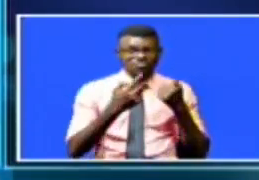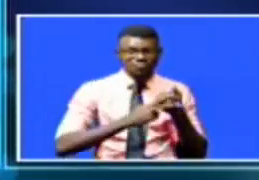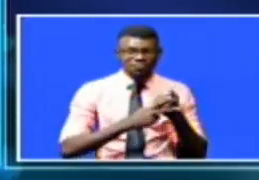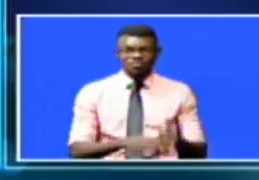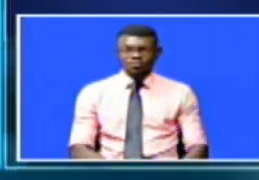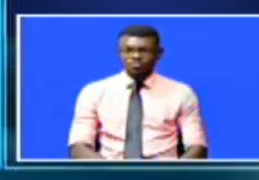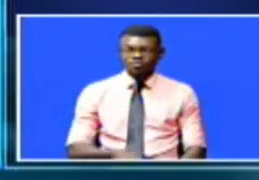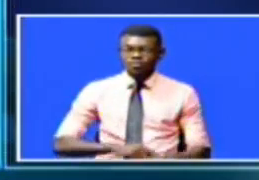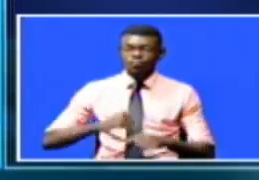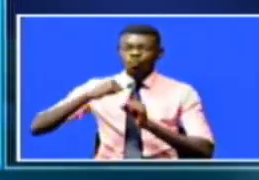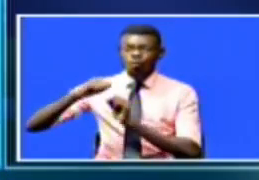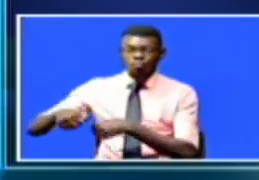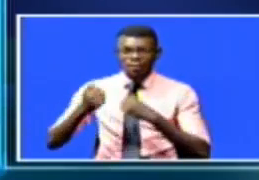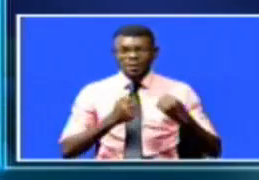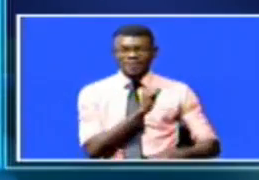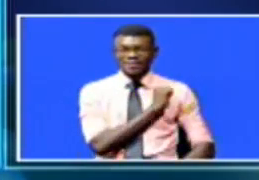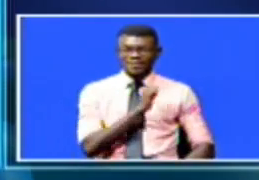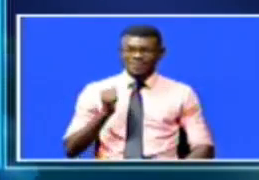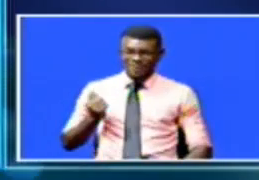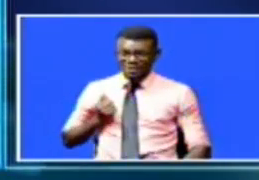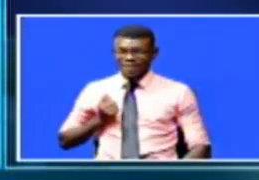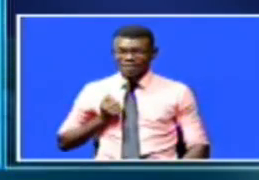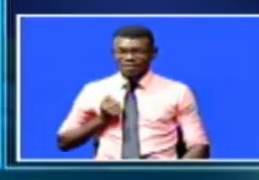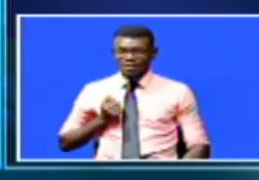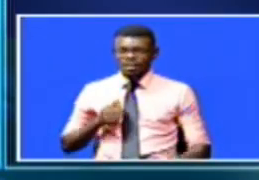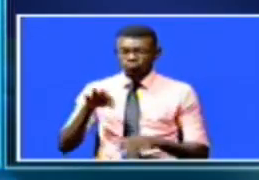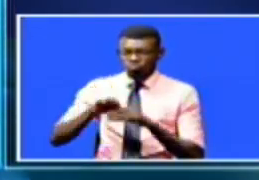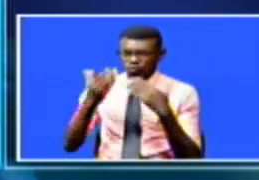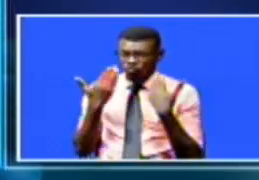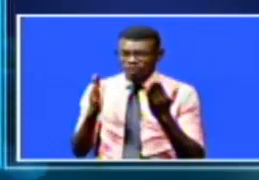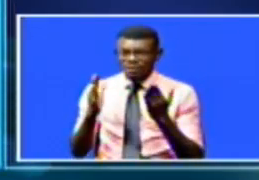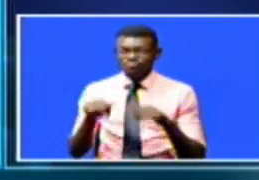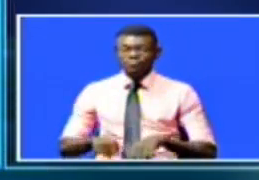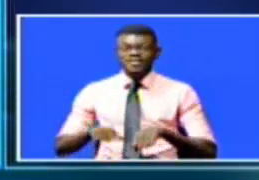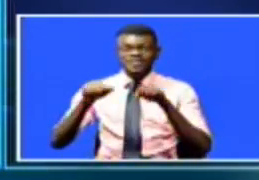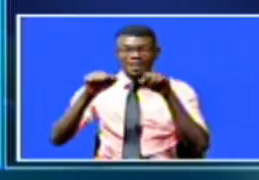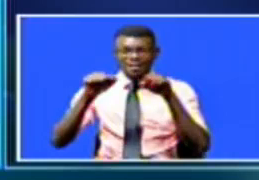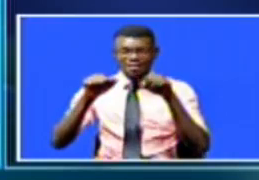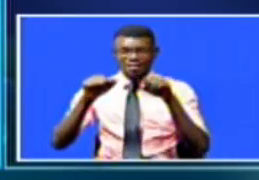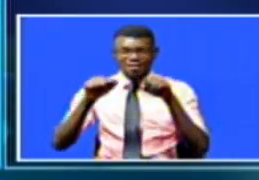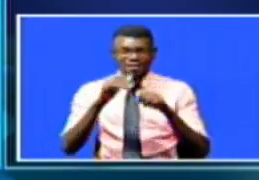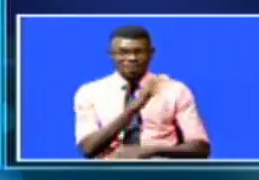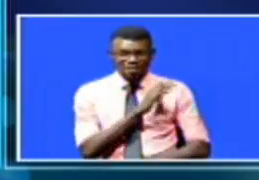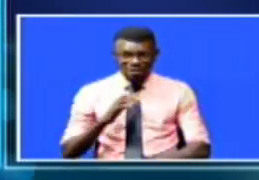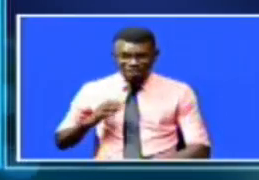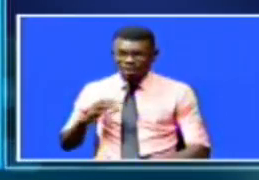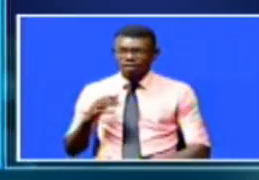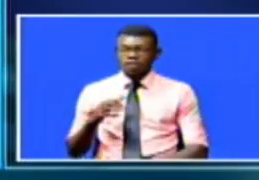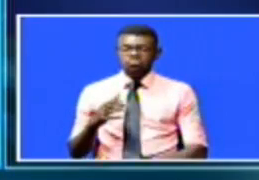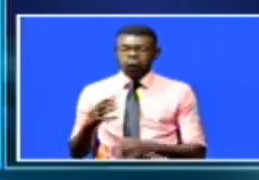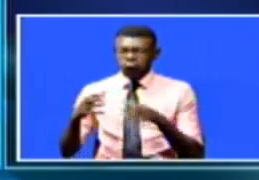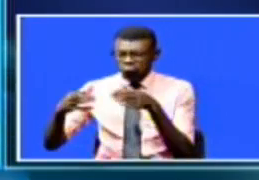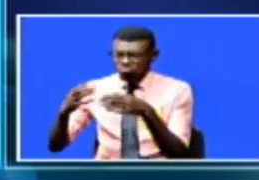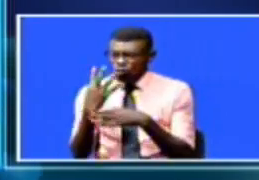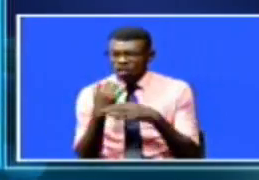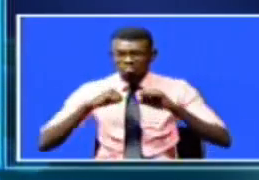the Homa Bay Senator Moses Kajwang was elected chair of the CPEC, that you agreed as a party or as a minority coalition